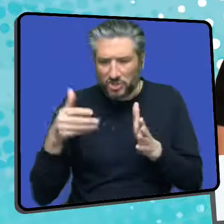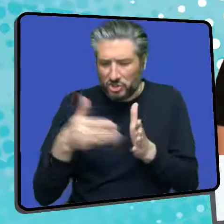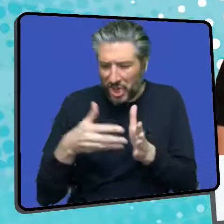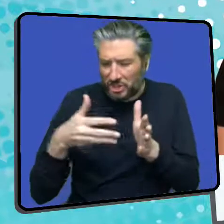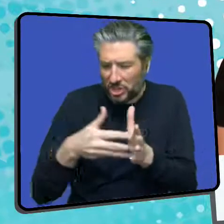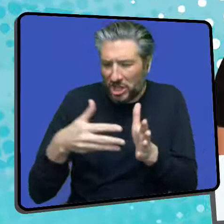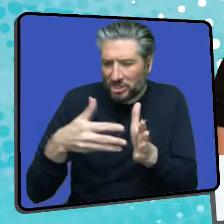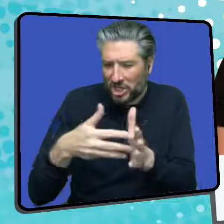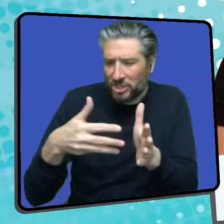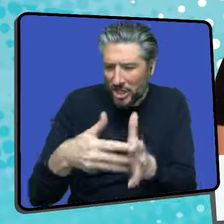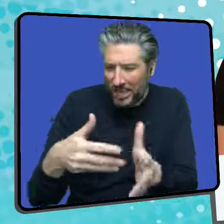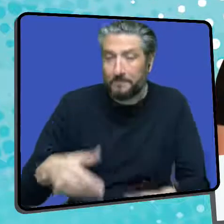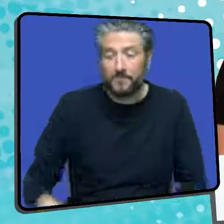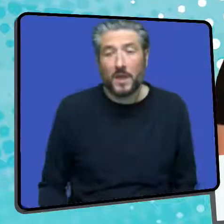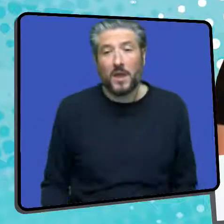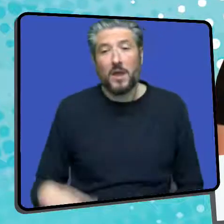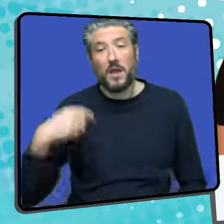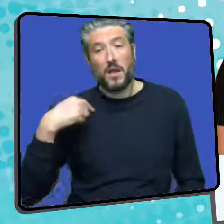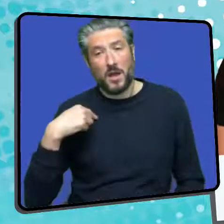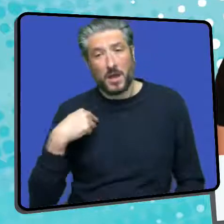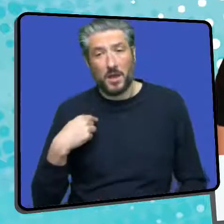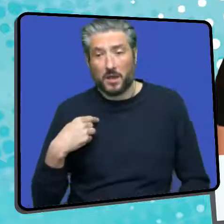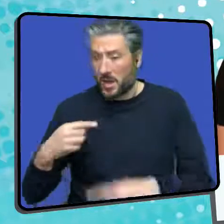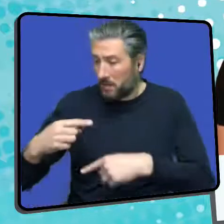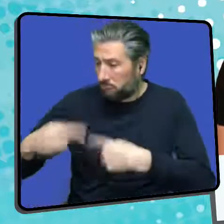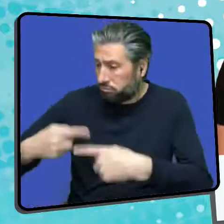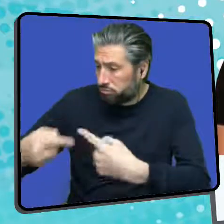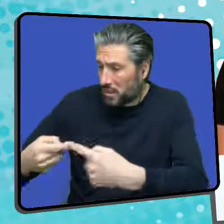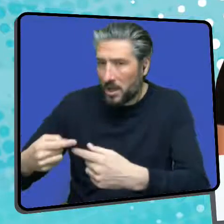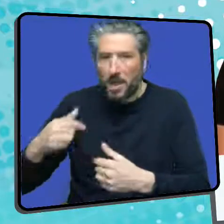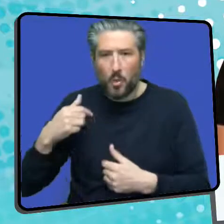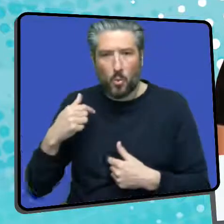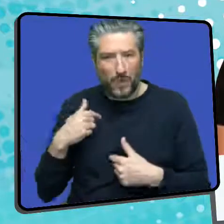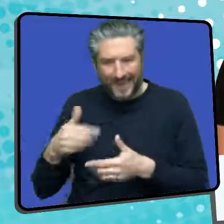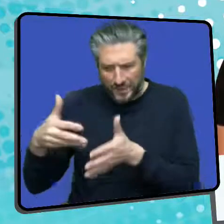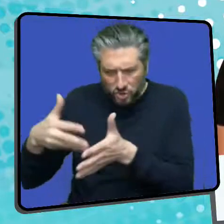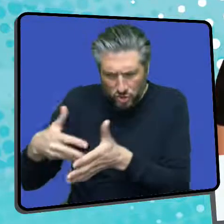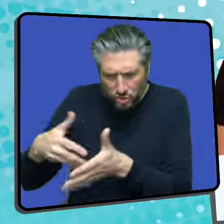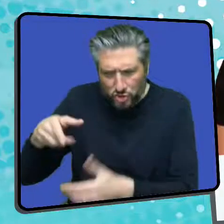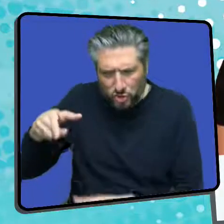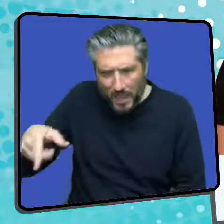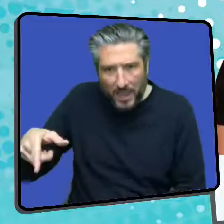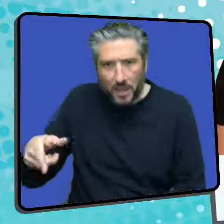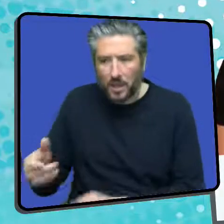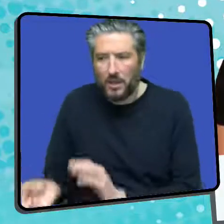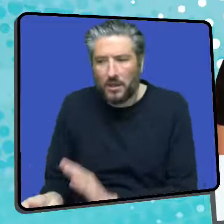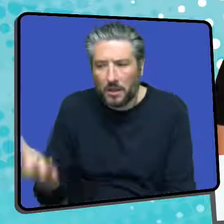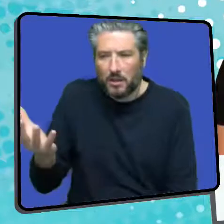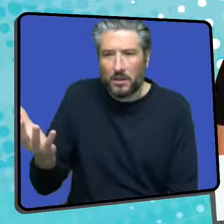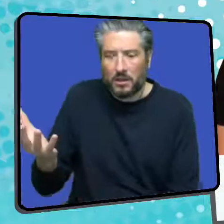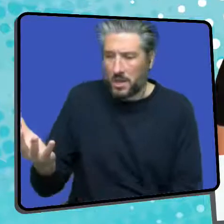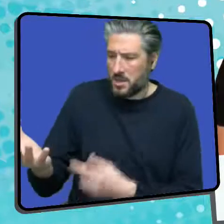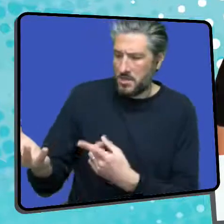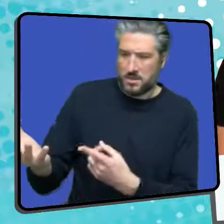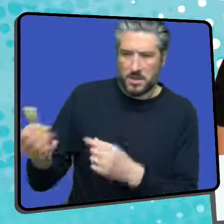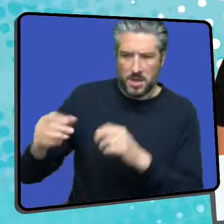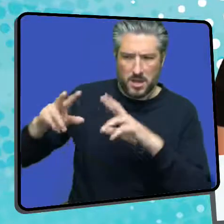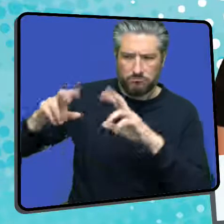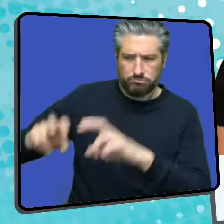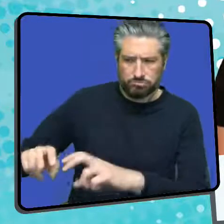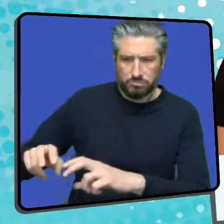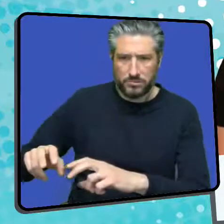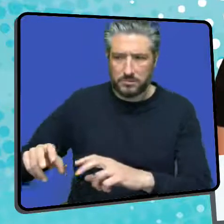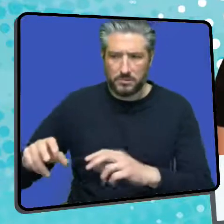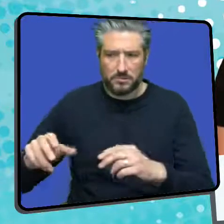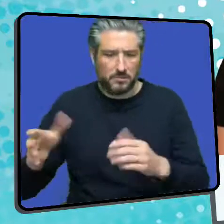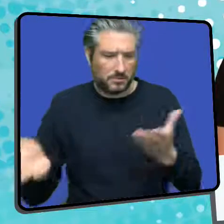what's going on, what sort of predictions are they firing off against that model. And that gives us a picture of, of course, we trained that model